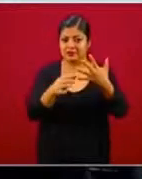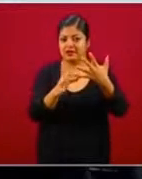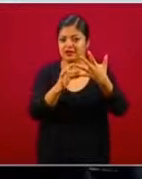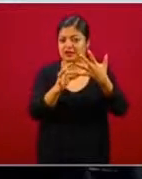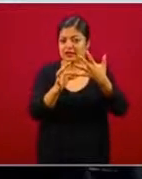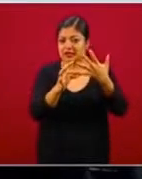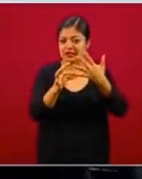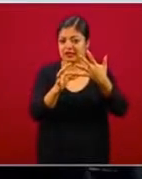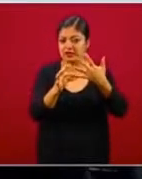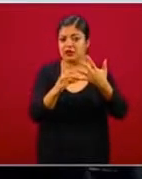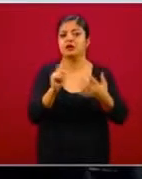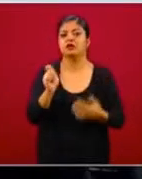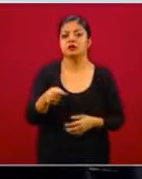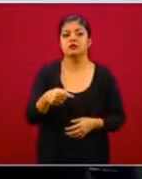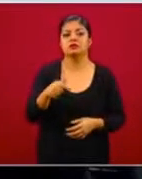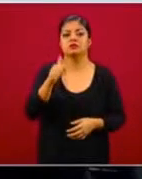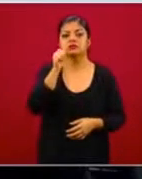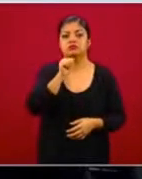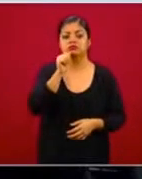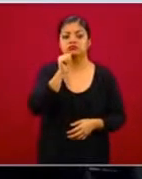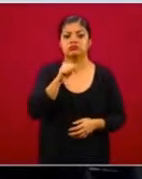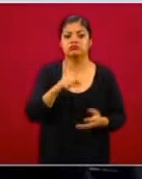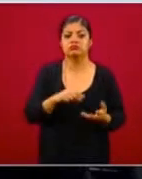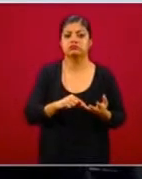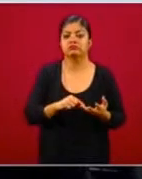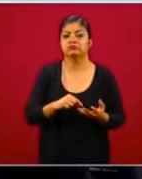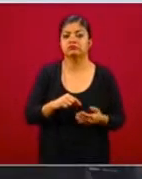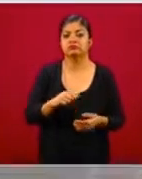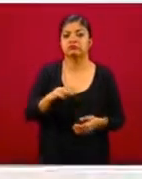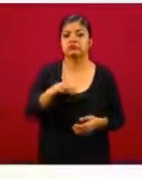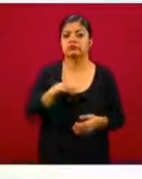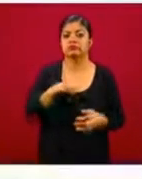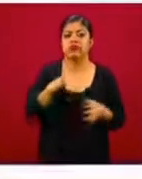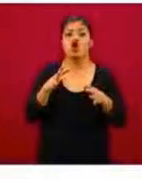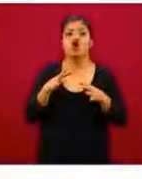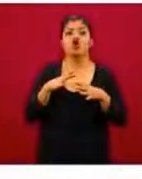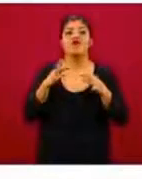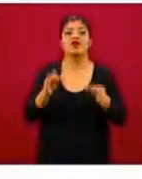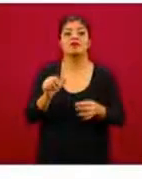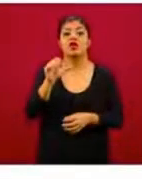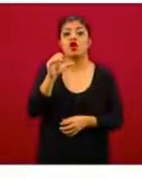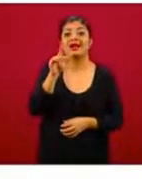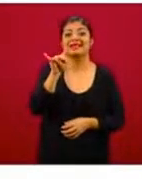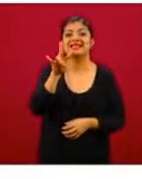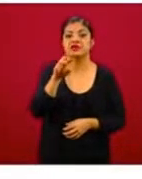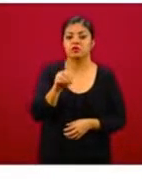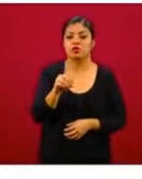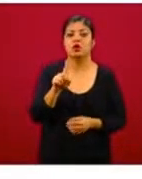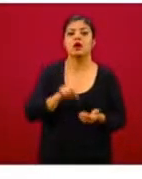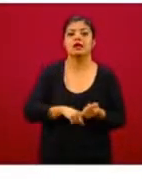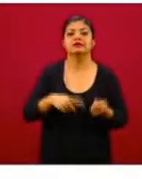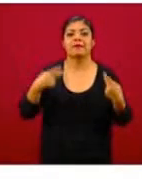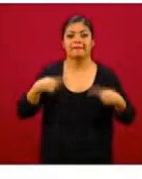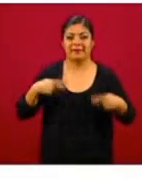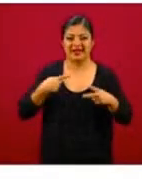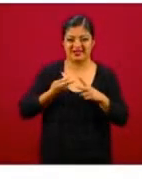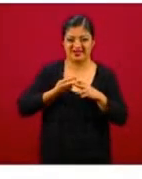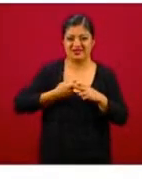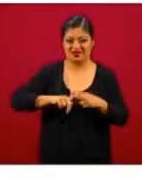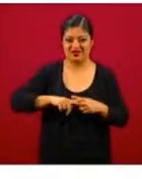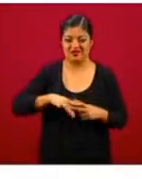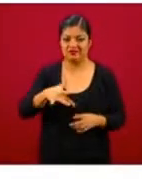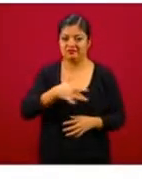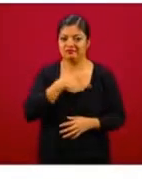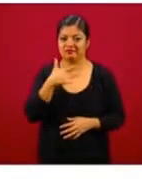16,303, which has always been around 20% of the cumulative cases, are cases that are confirmed to be